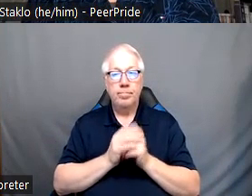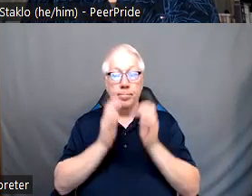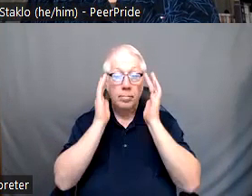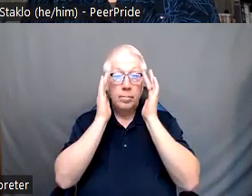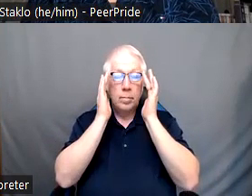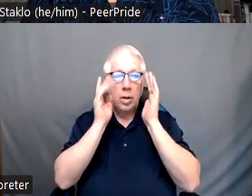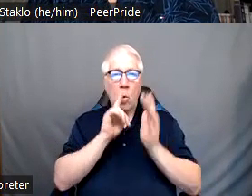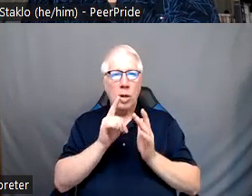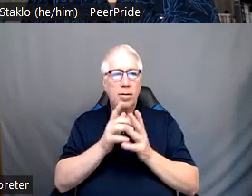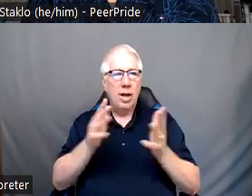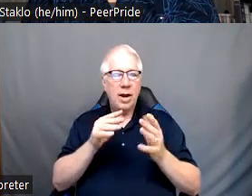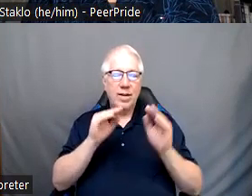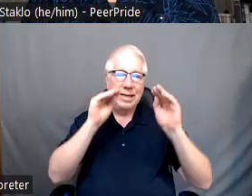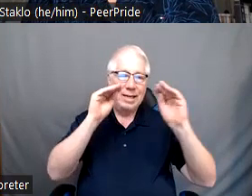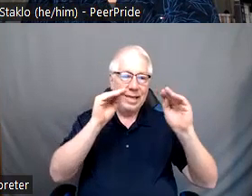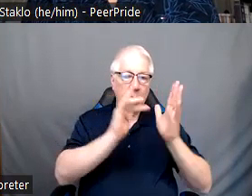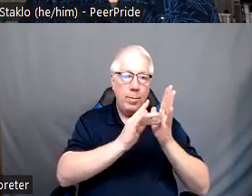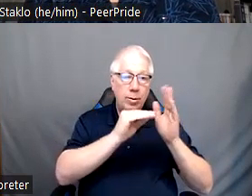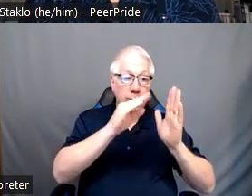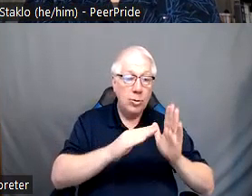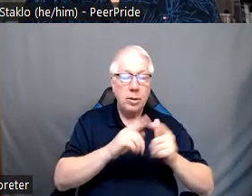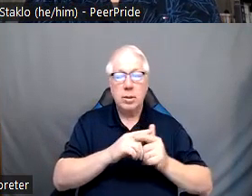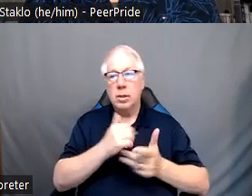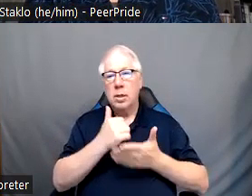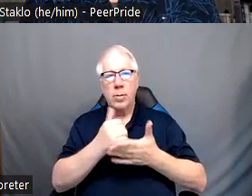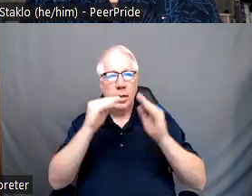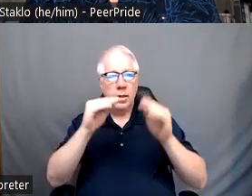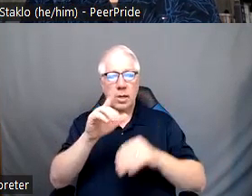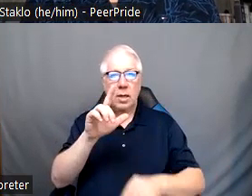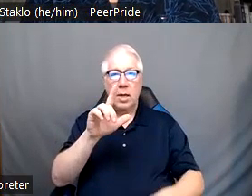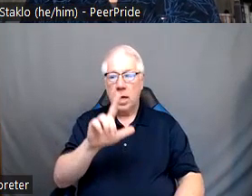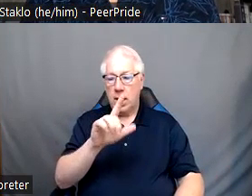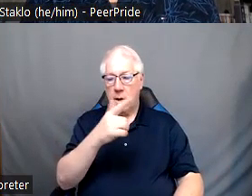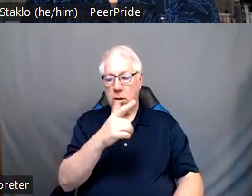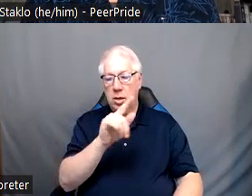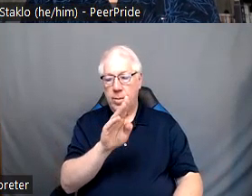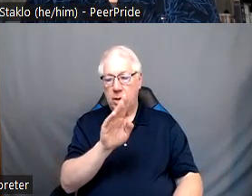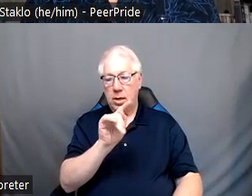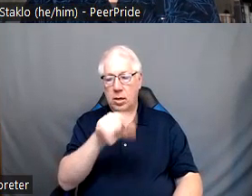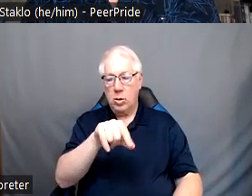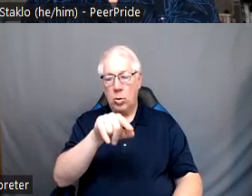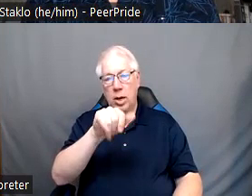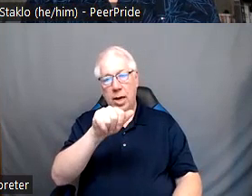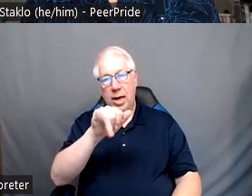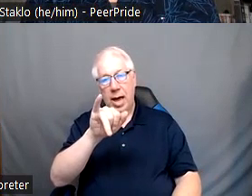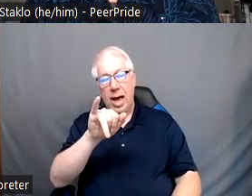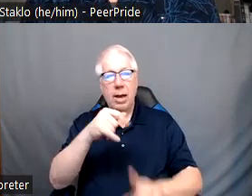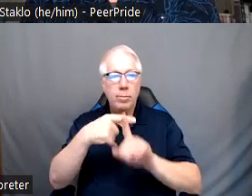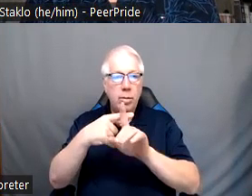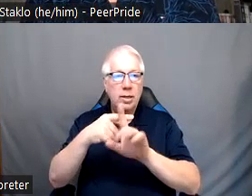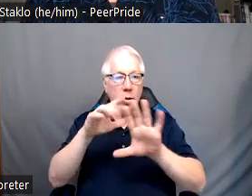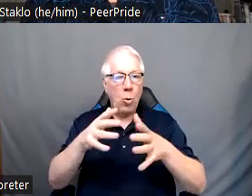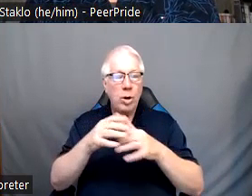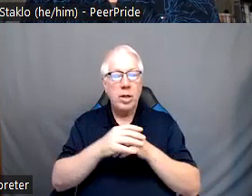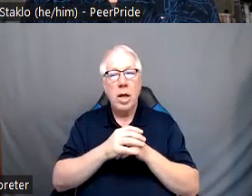been a lot of teaching medical students. So I help teach the LGBTQIA course for Harvard medical students. They also get to rotate with me.